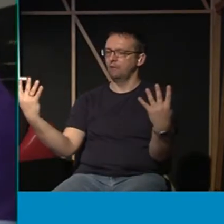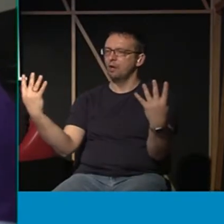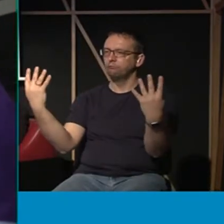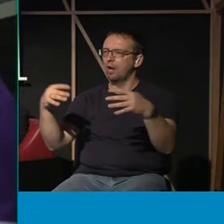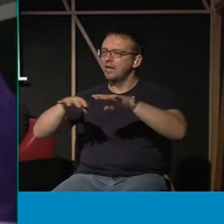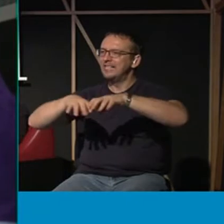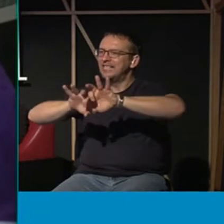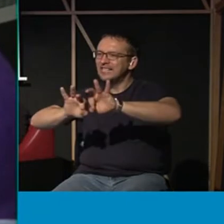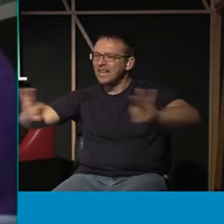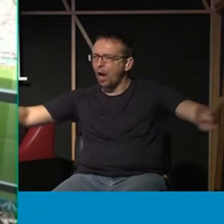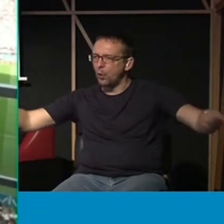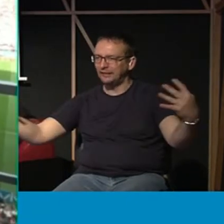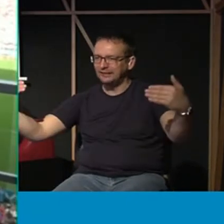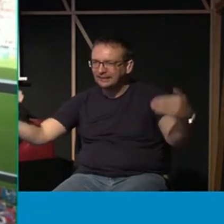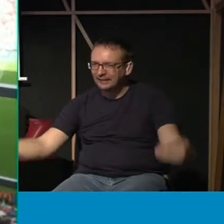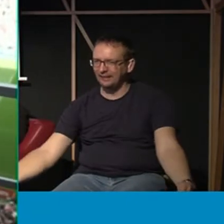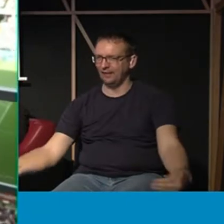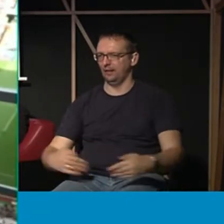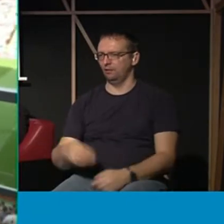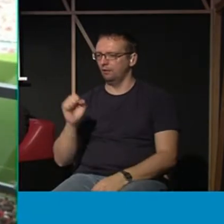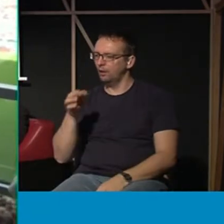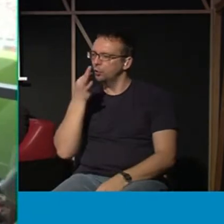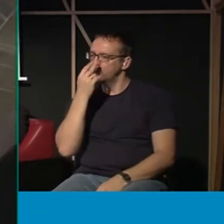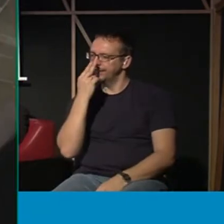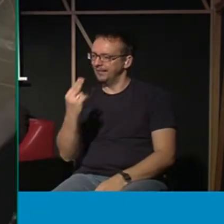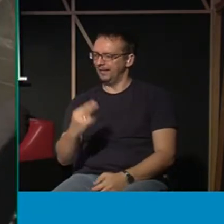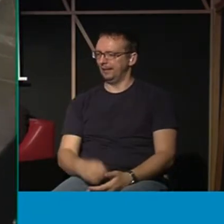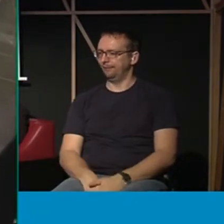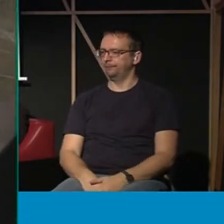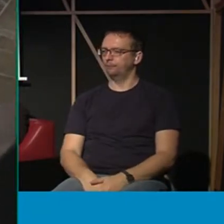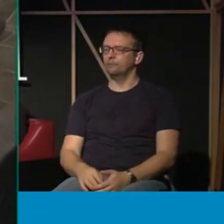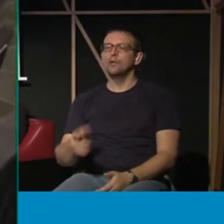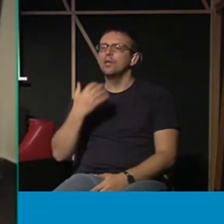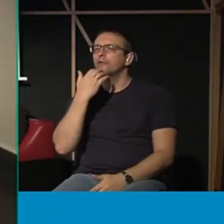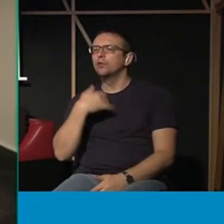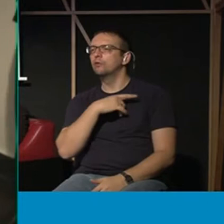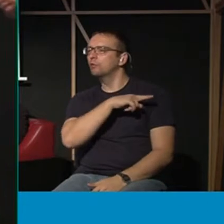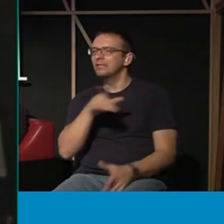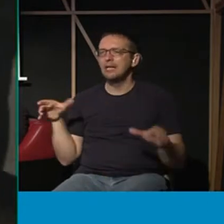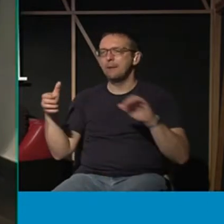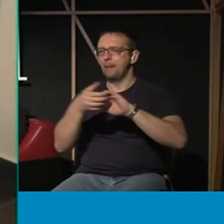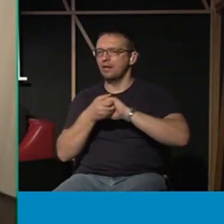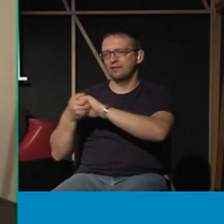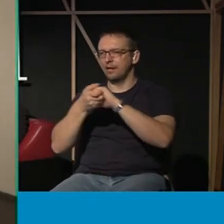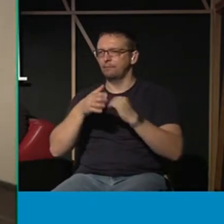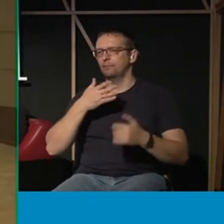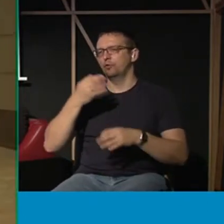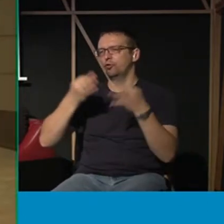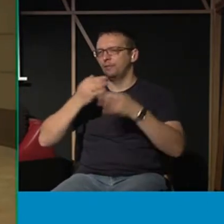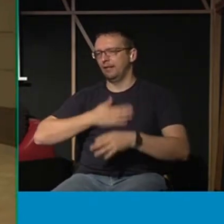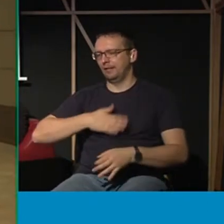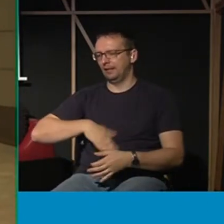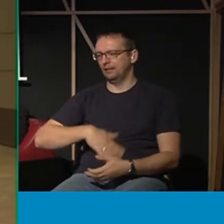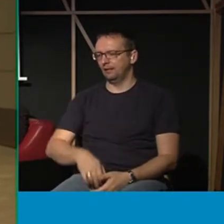can enjoy the game fully, and the stadium is really accessible, and I can't wait to enjoy this game.